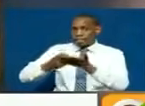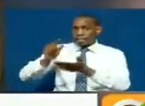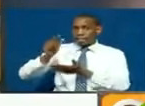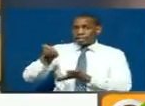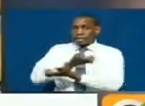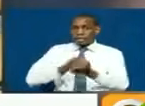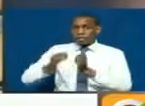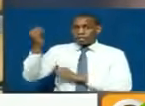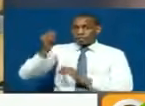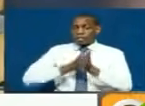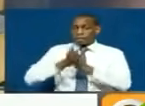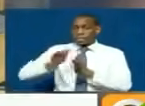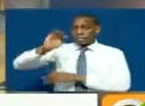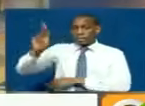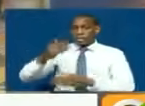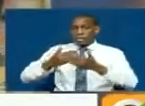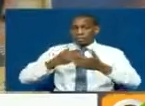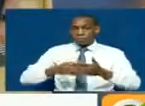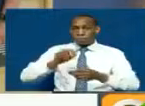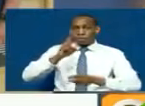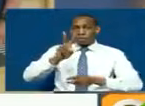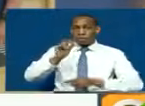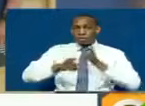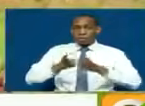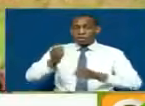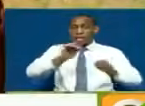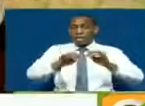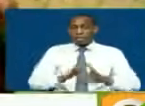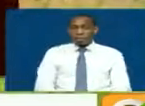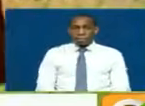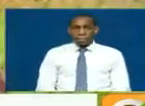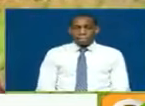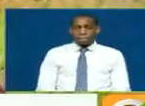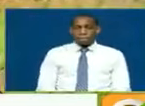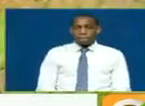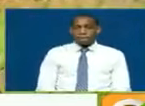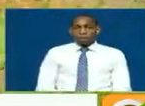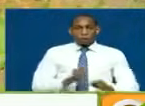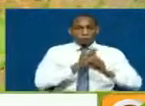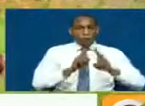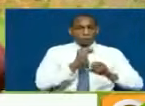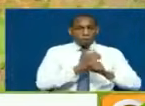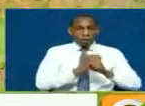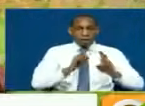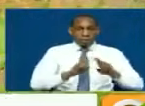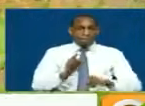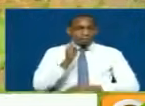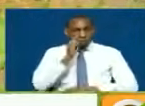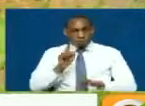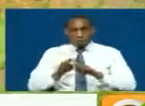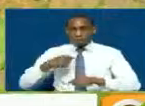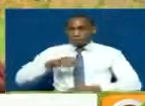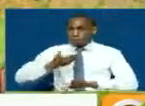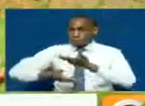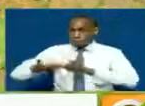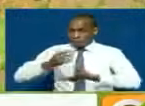region's economic and political interests ahead of the August 2022 polls. Charity begins at home. Hata sisi tunazungumza kwa sababu